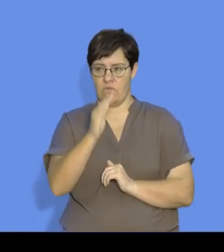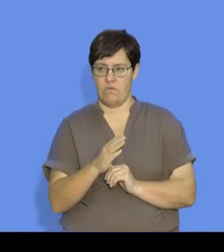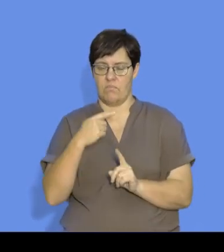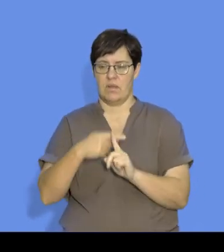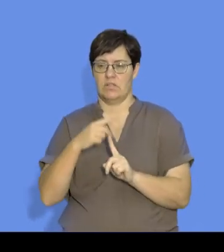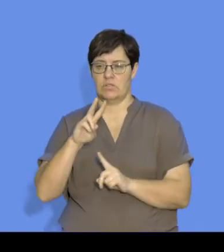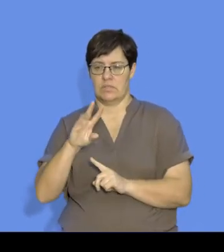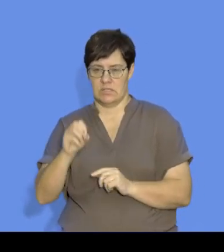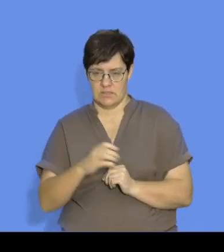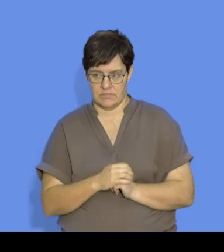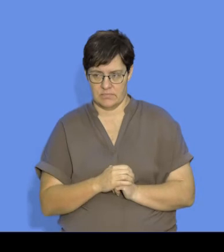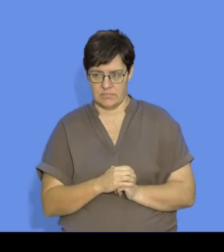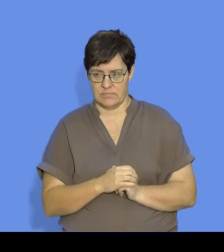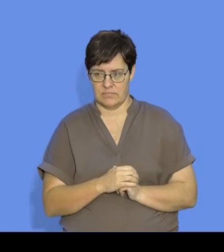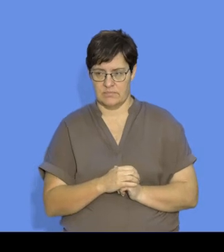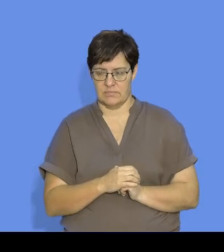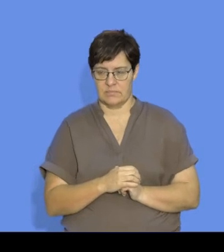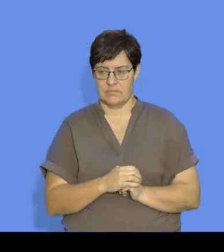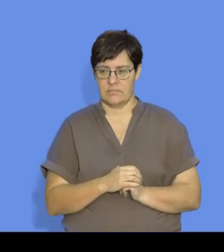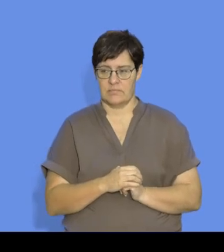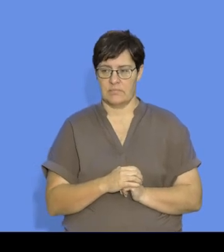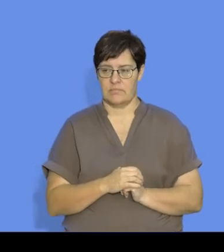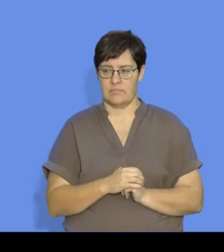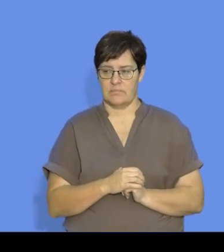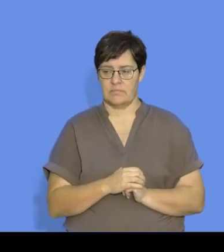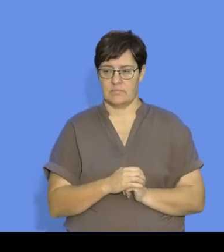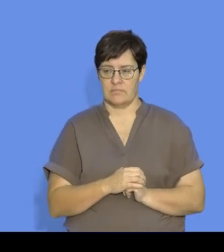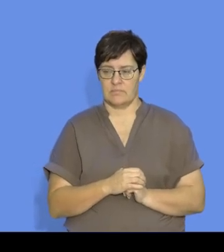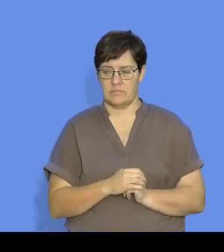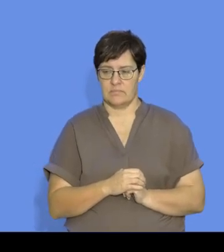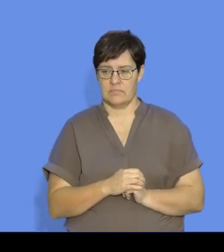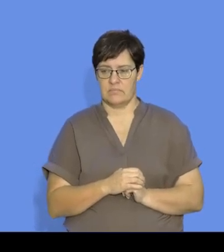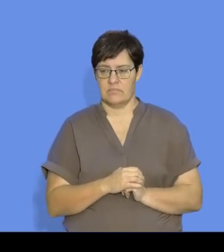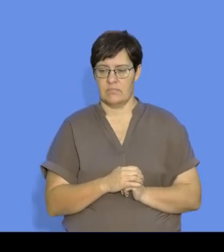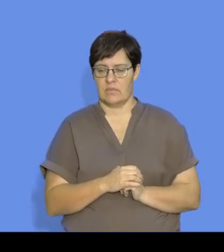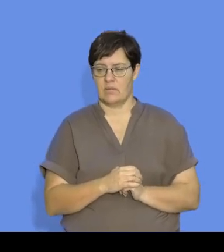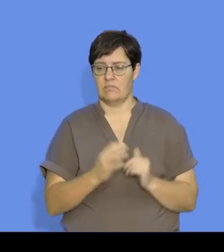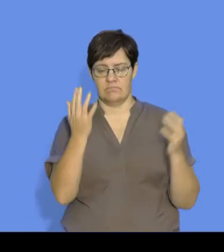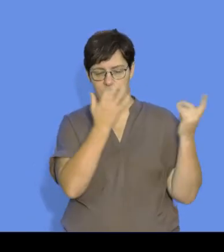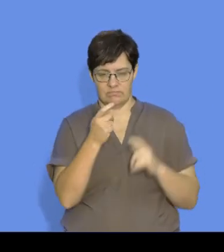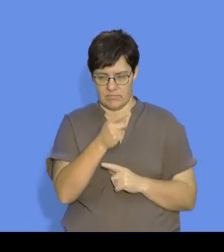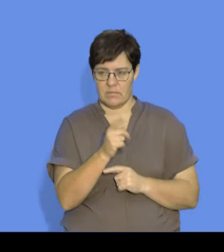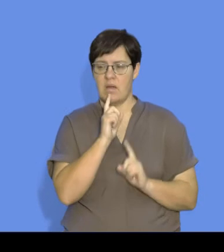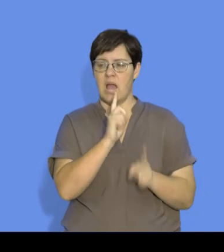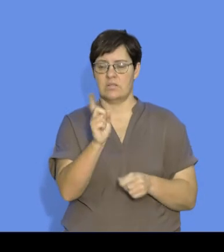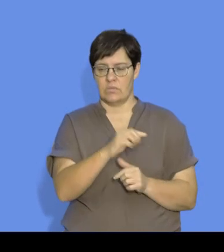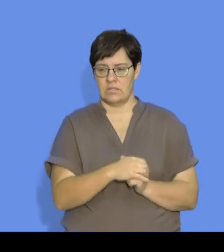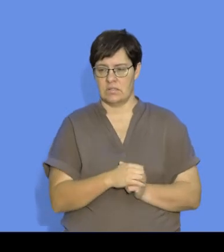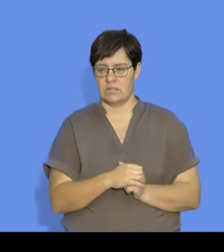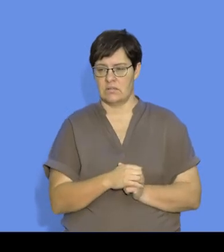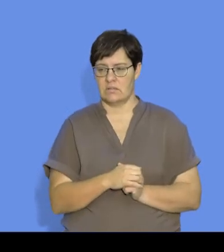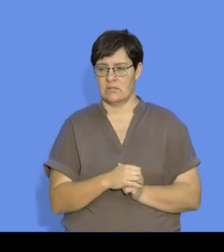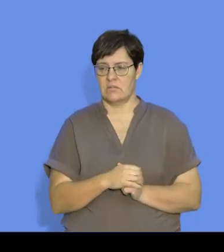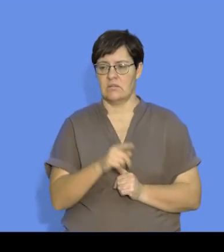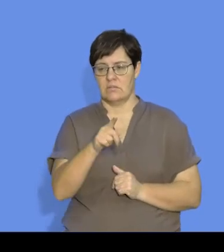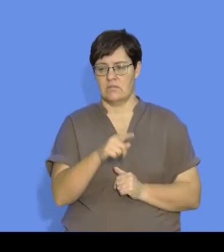4 and plus 20, right? And then I will want to find what my answer is